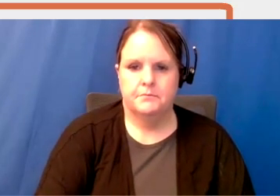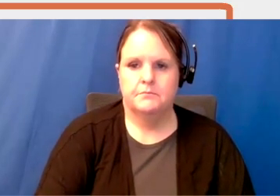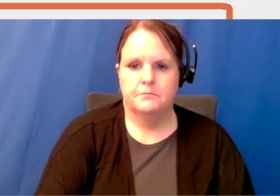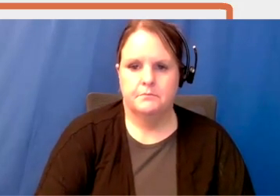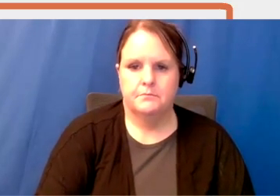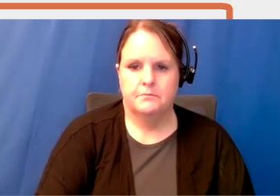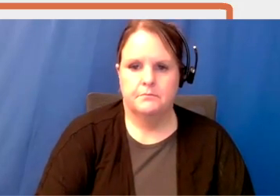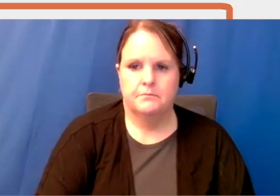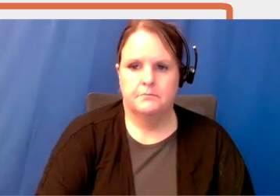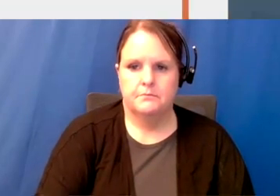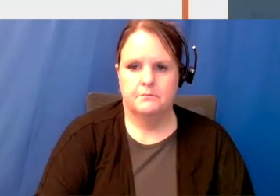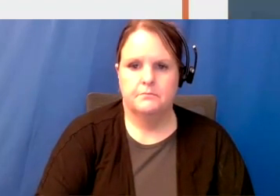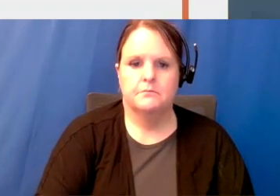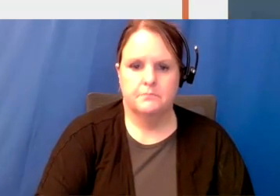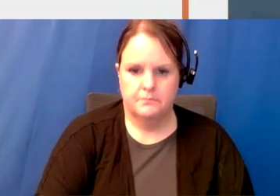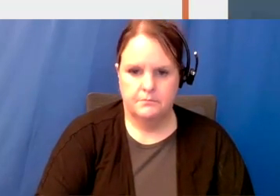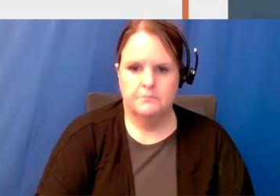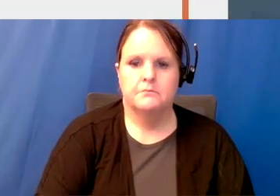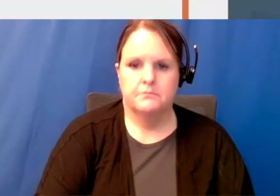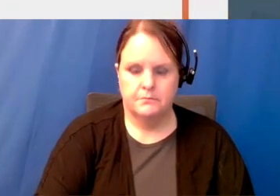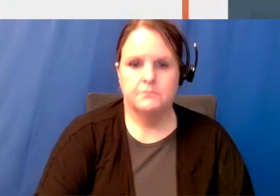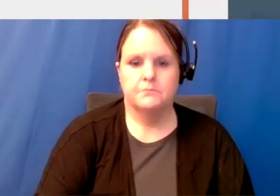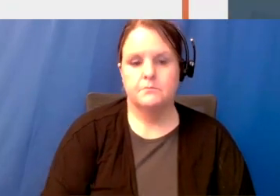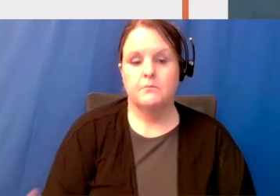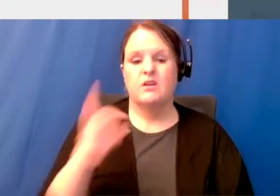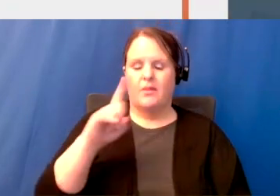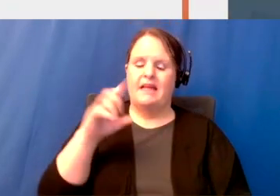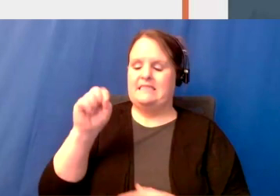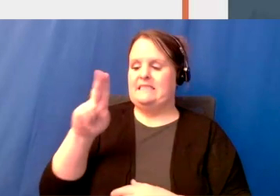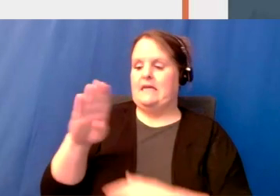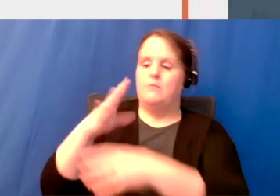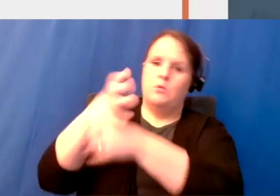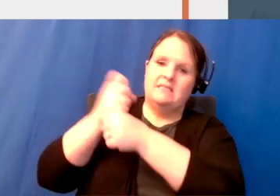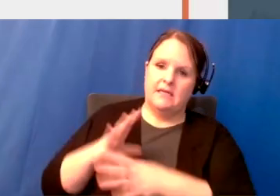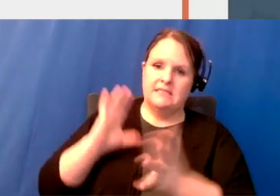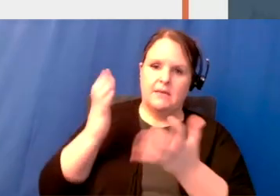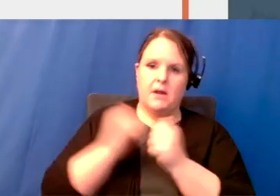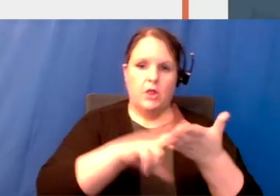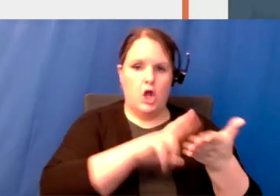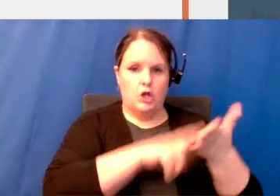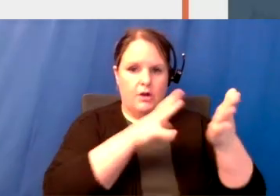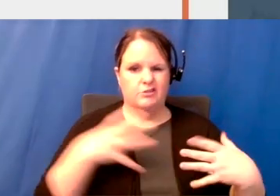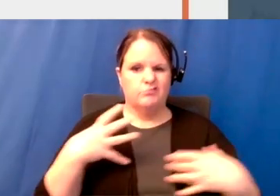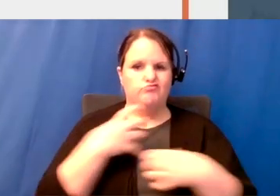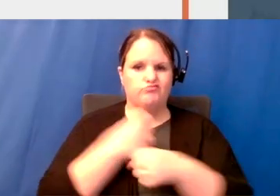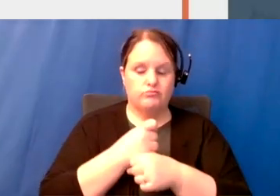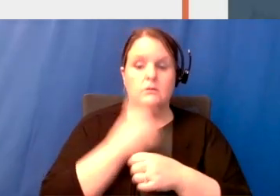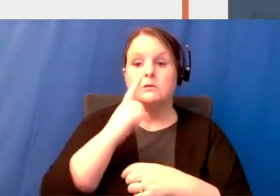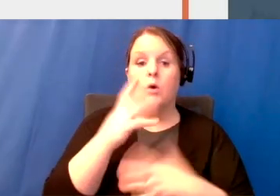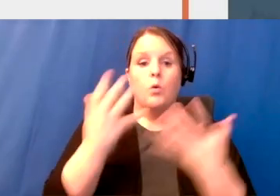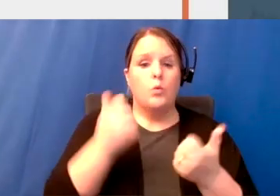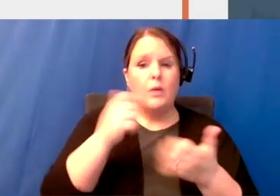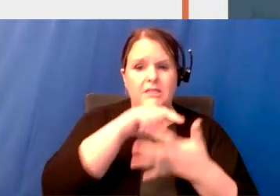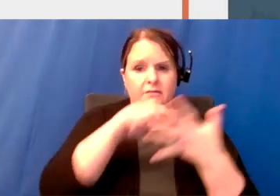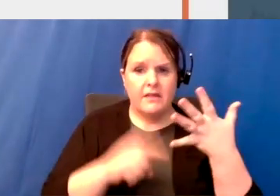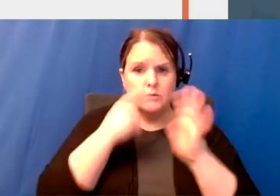So that's subrecipients versus contractors in a nutshell. So which of the following would suggest that an entity is